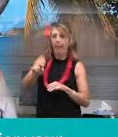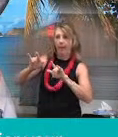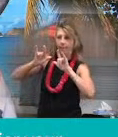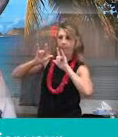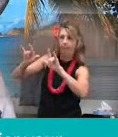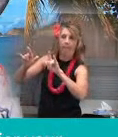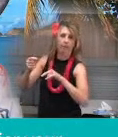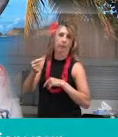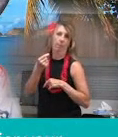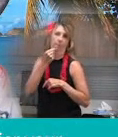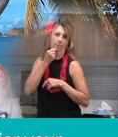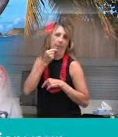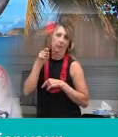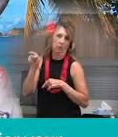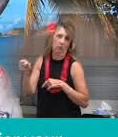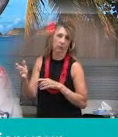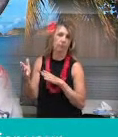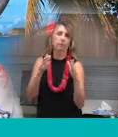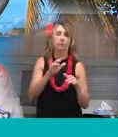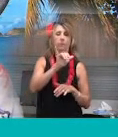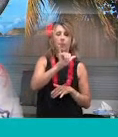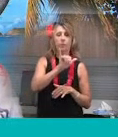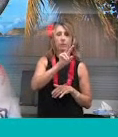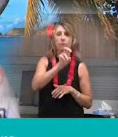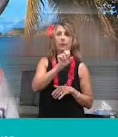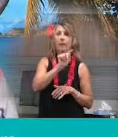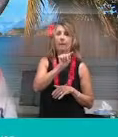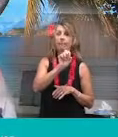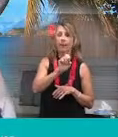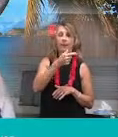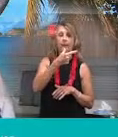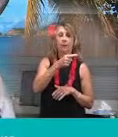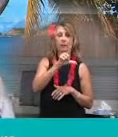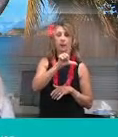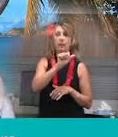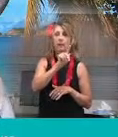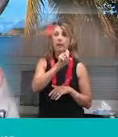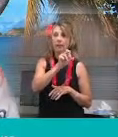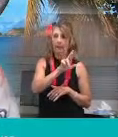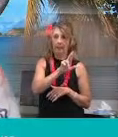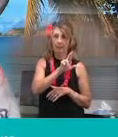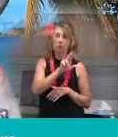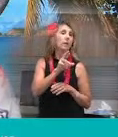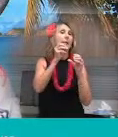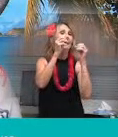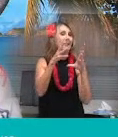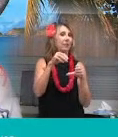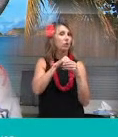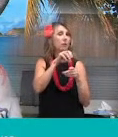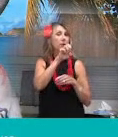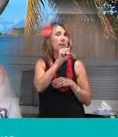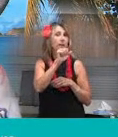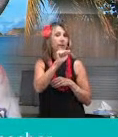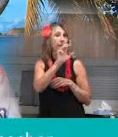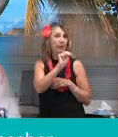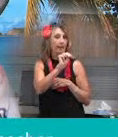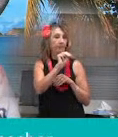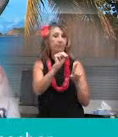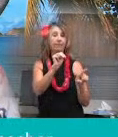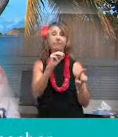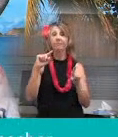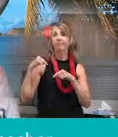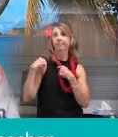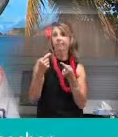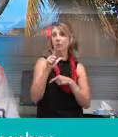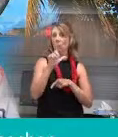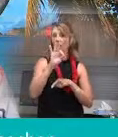missed. Yvette Glazier, teacher, St. Angela Merici. For 29 years, Yvette has